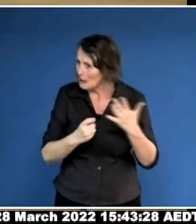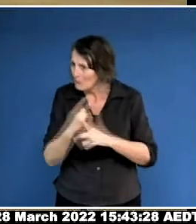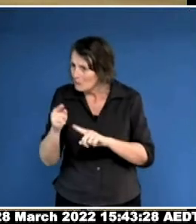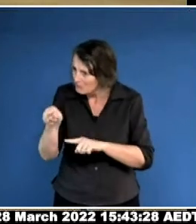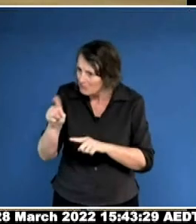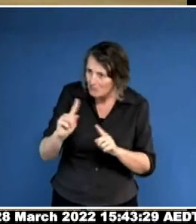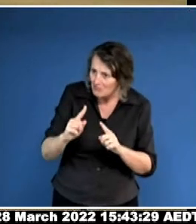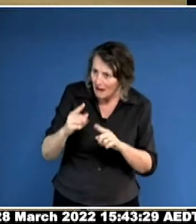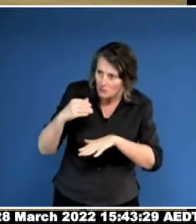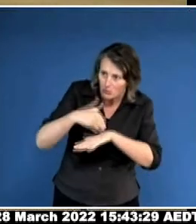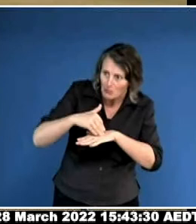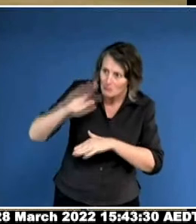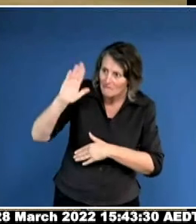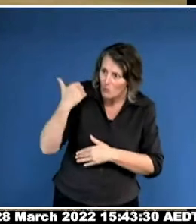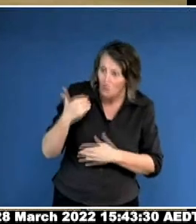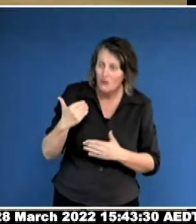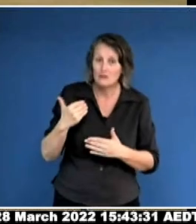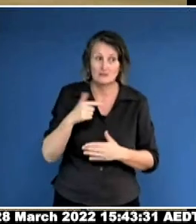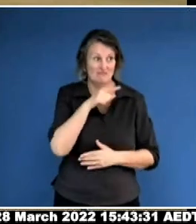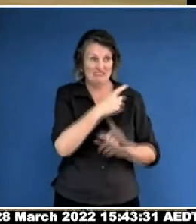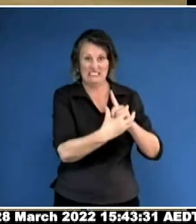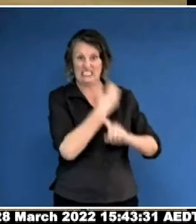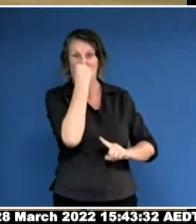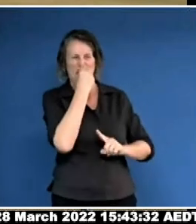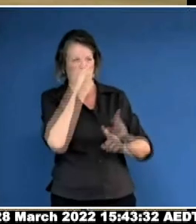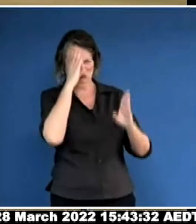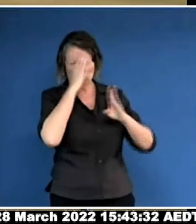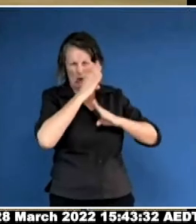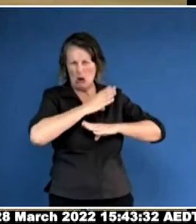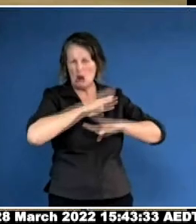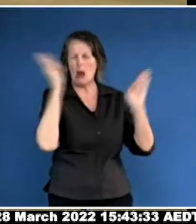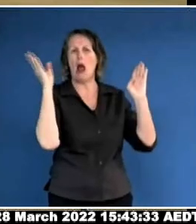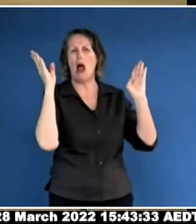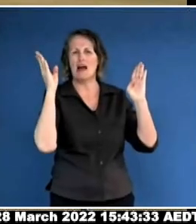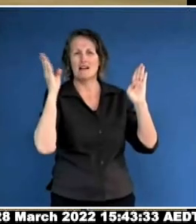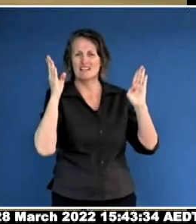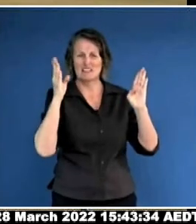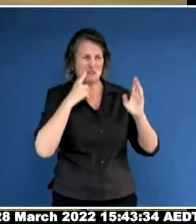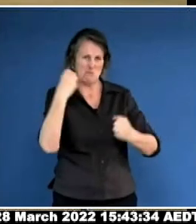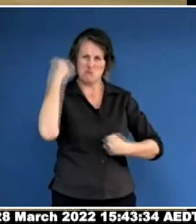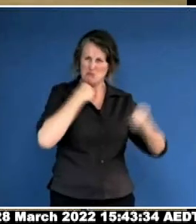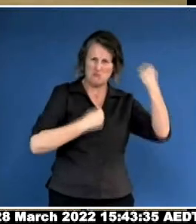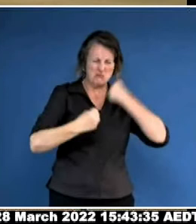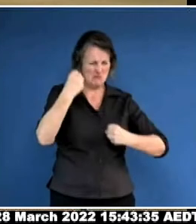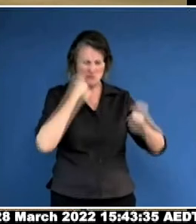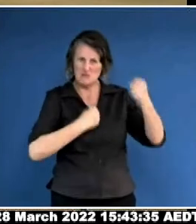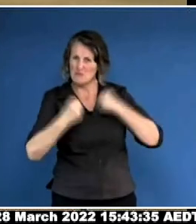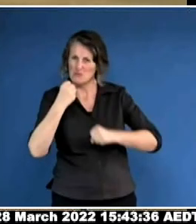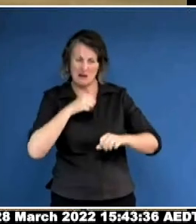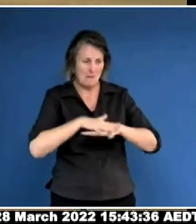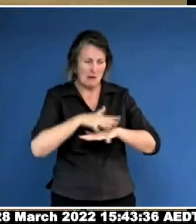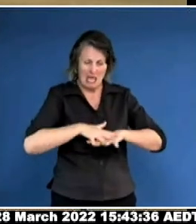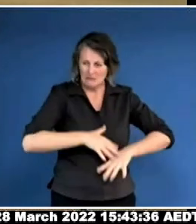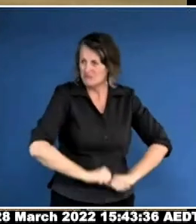went even more ballistic. It was a bit of a nightmare. There was blood everywhere, on the wall and on the ceilings, which